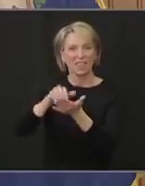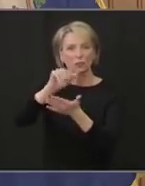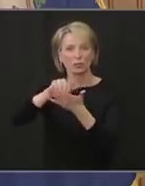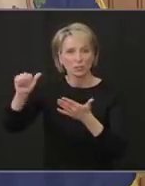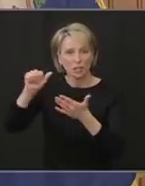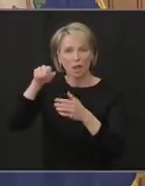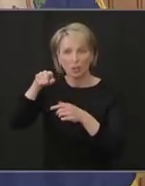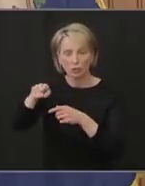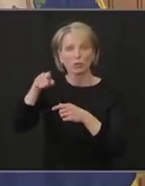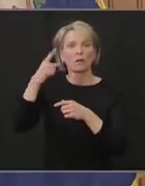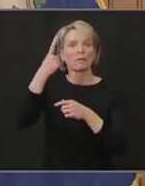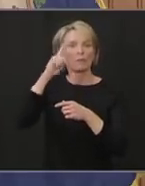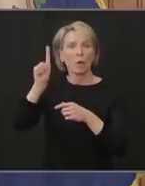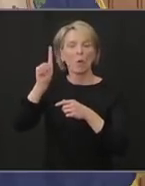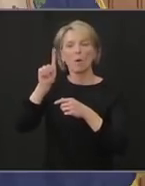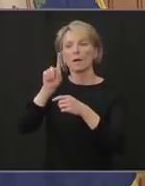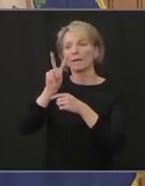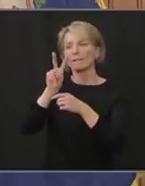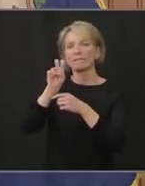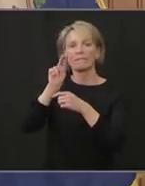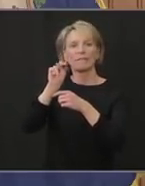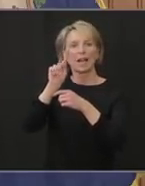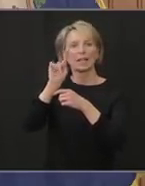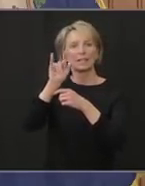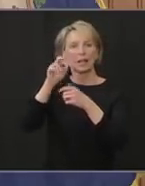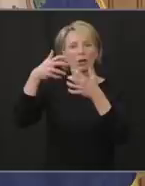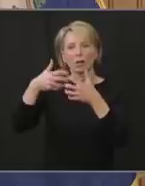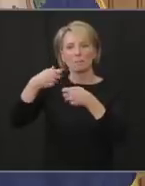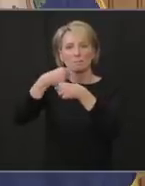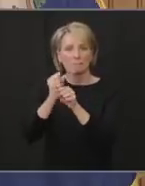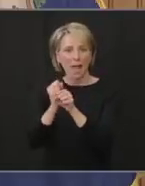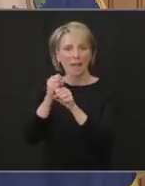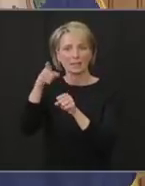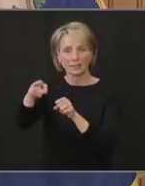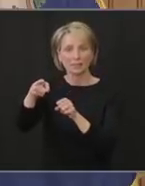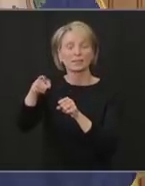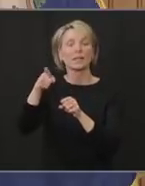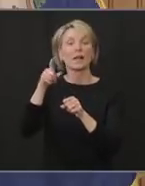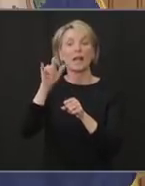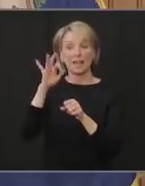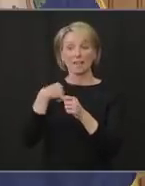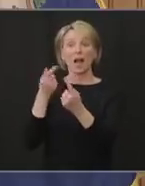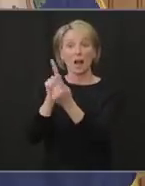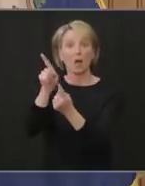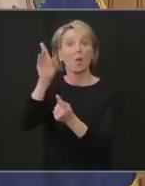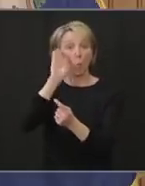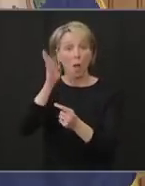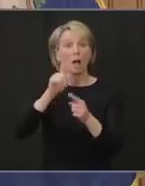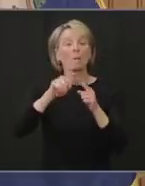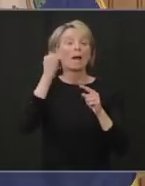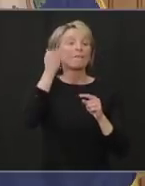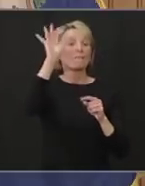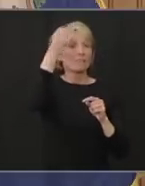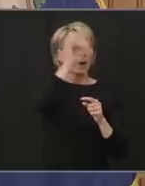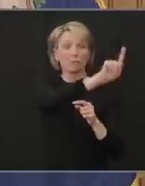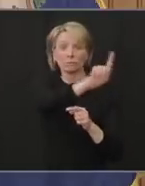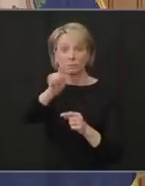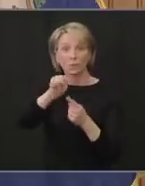pay you up front for 5 million ventilators, and that we would get them twice as fast at half the price if the federal government took the